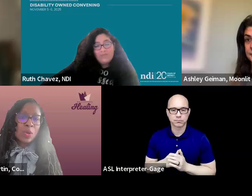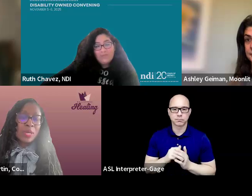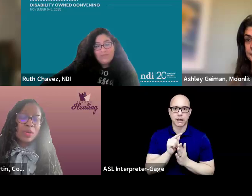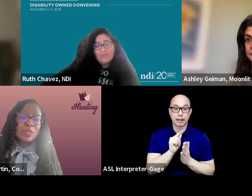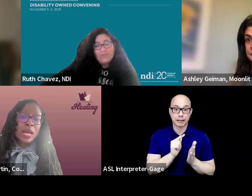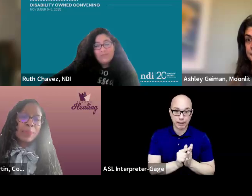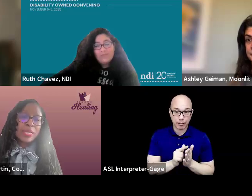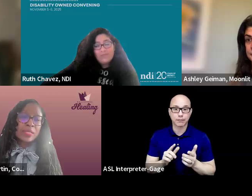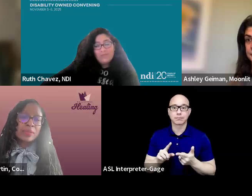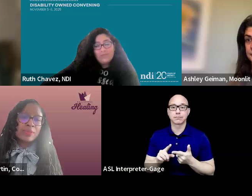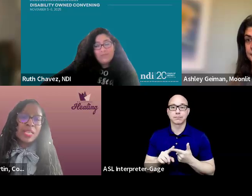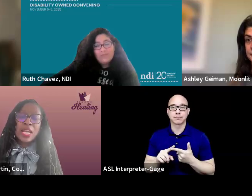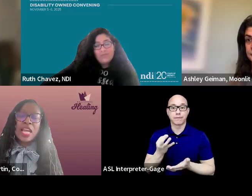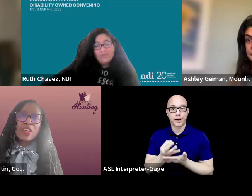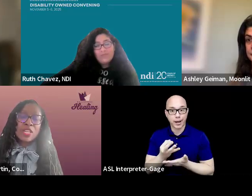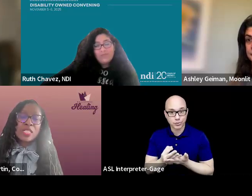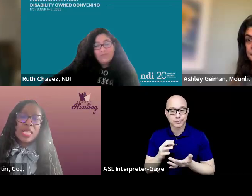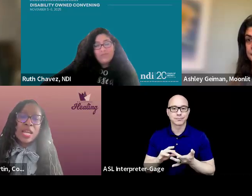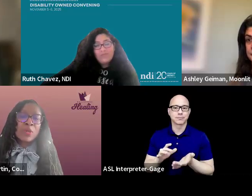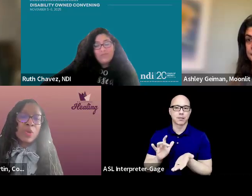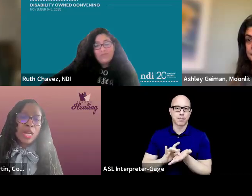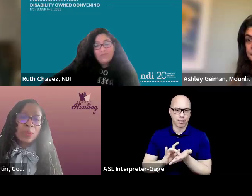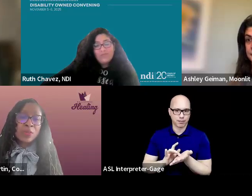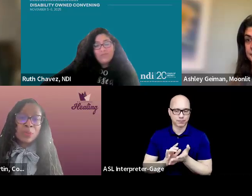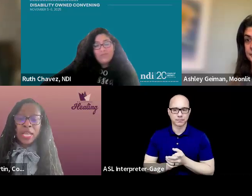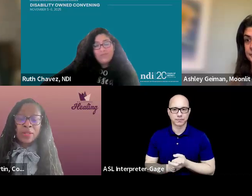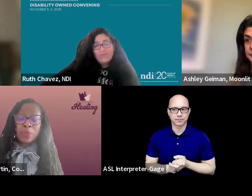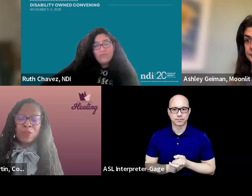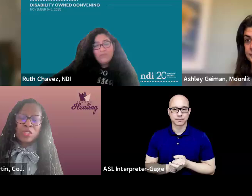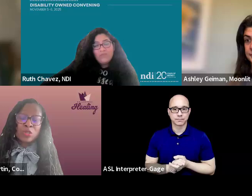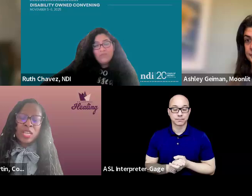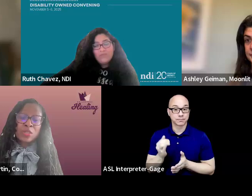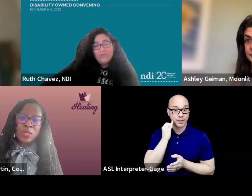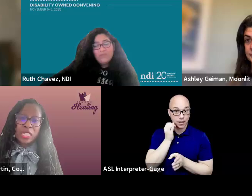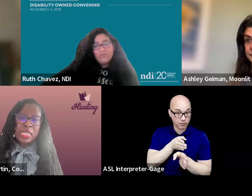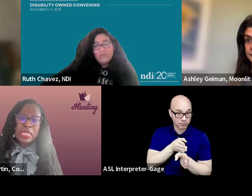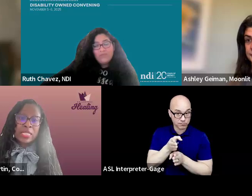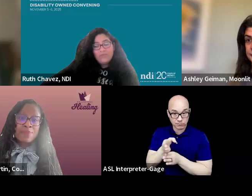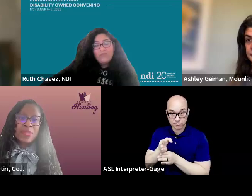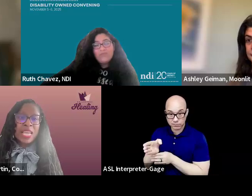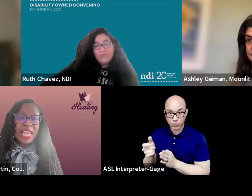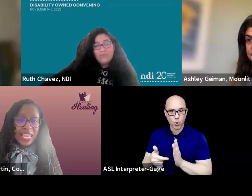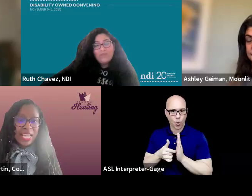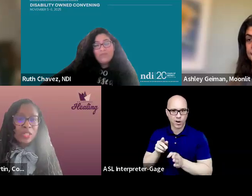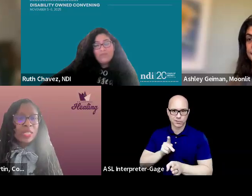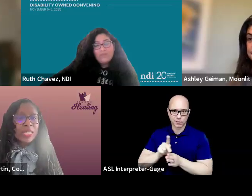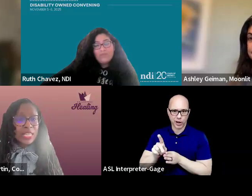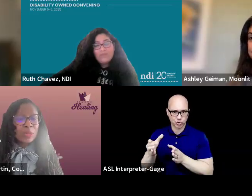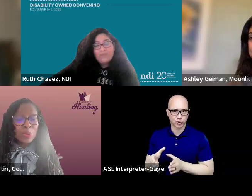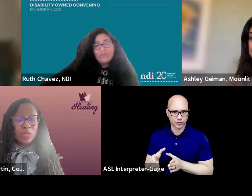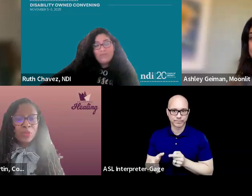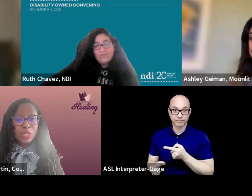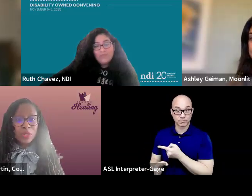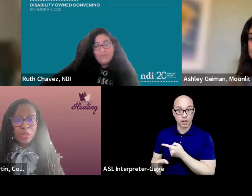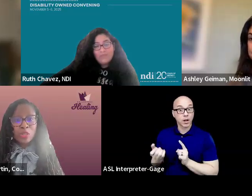financial, or medical topics, areas that require professional expertise. AI